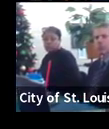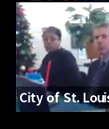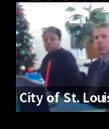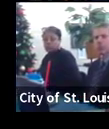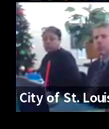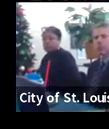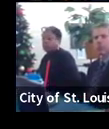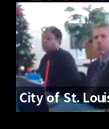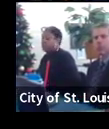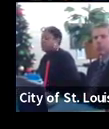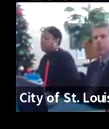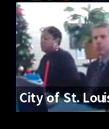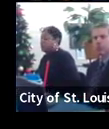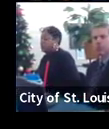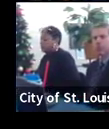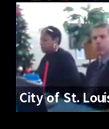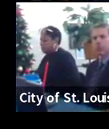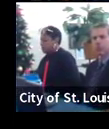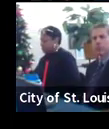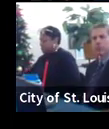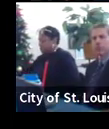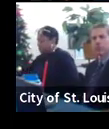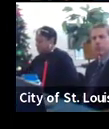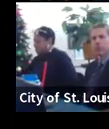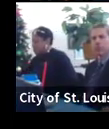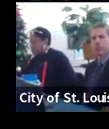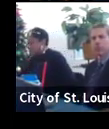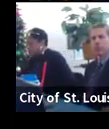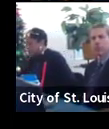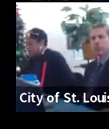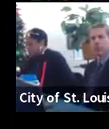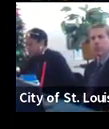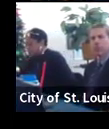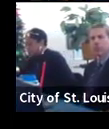Yeah, community needs its own squeaky wheel, you know, long lasting.